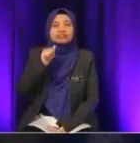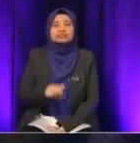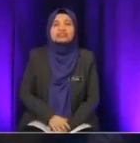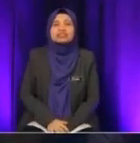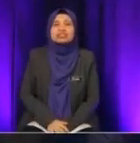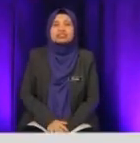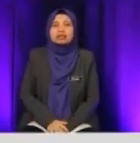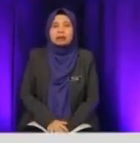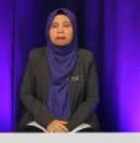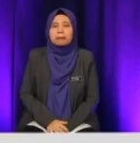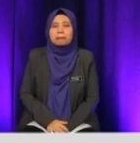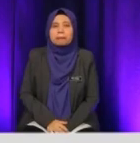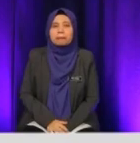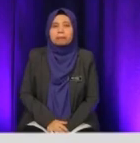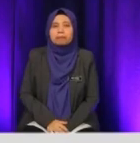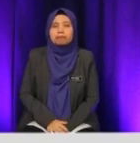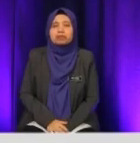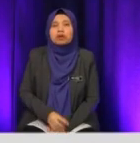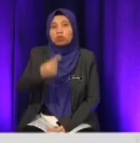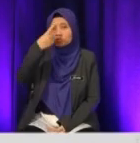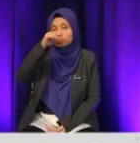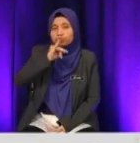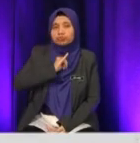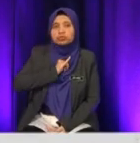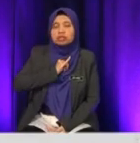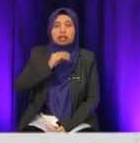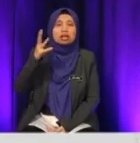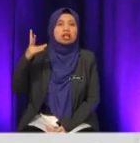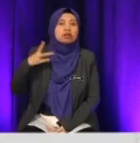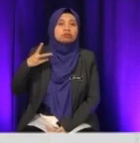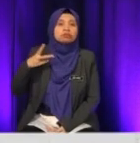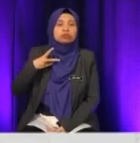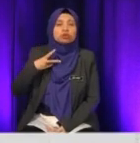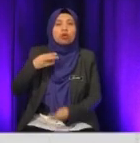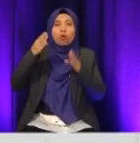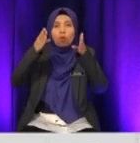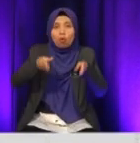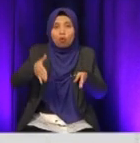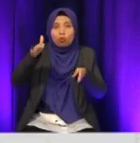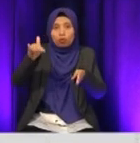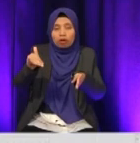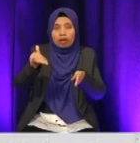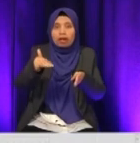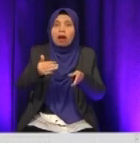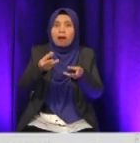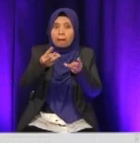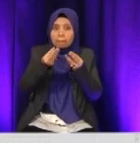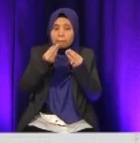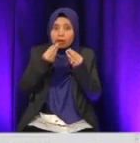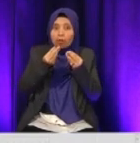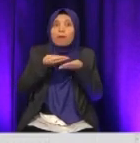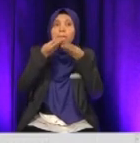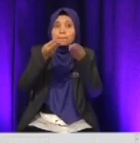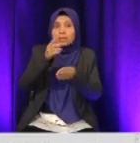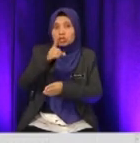volunteering? As for me, volunteering means a person who freely offers to do something, especially